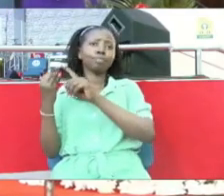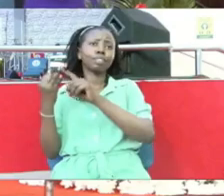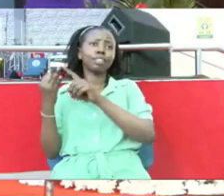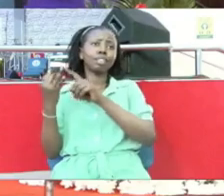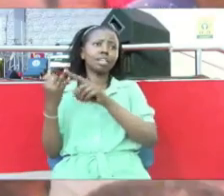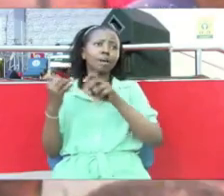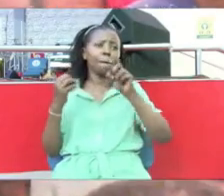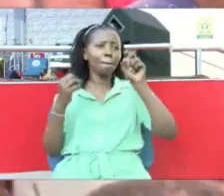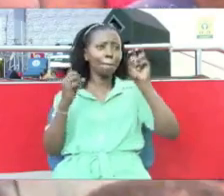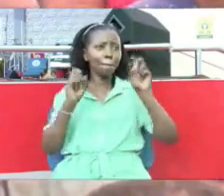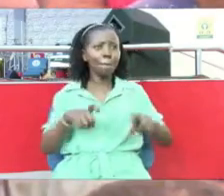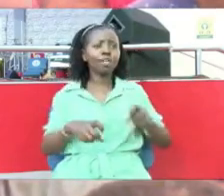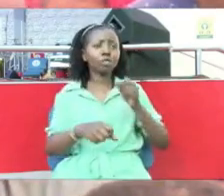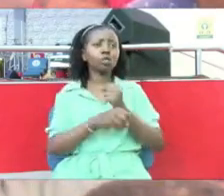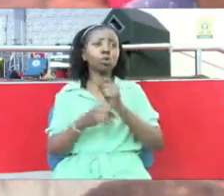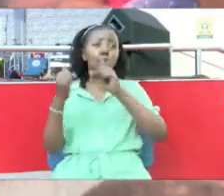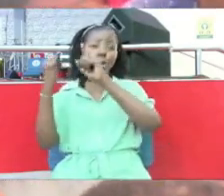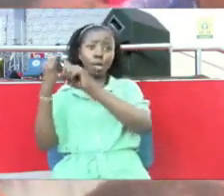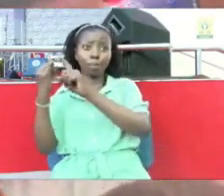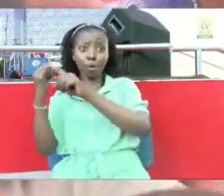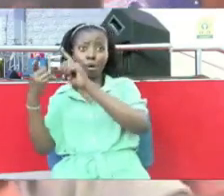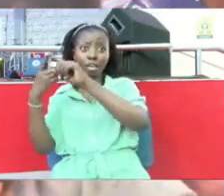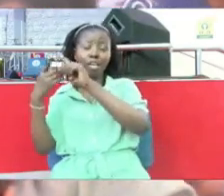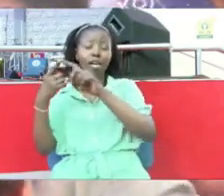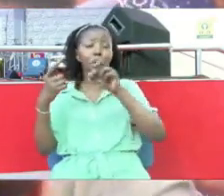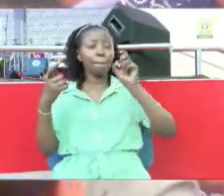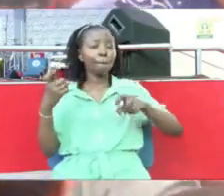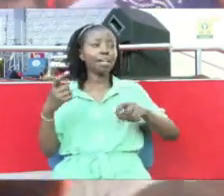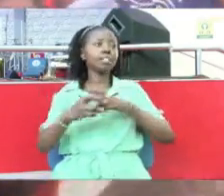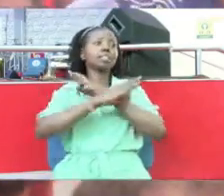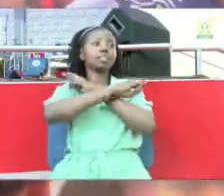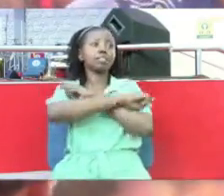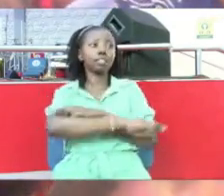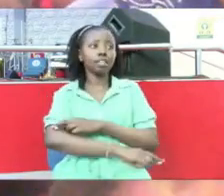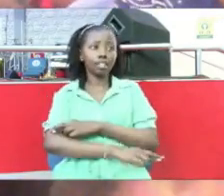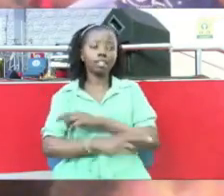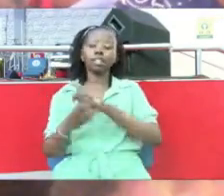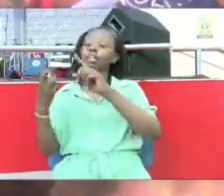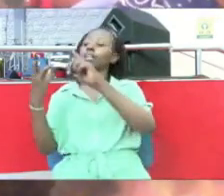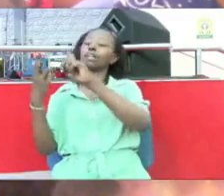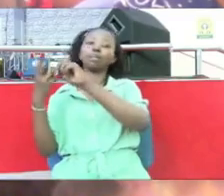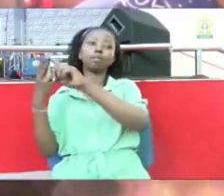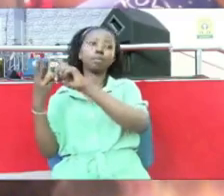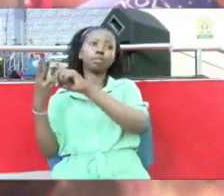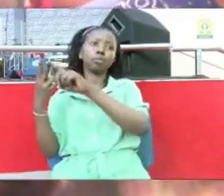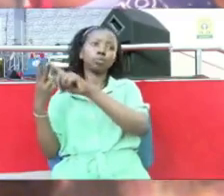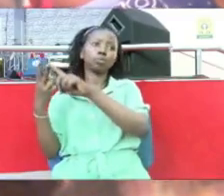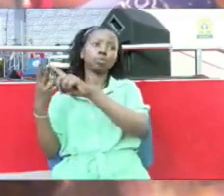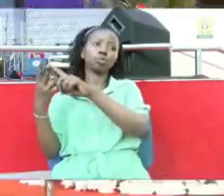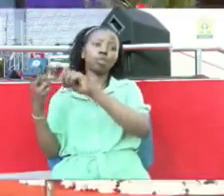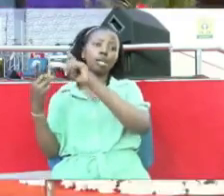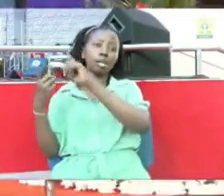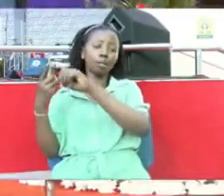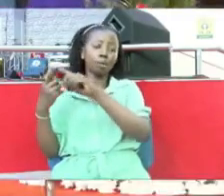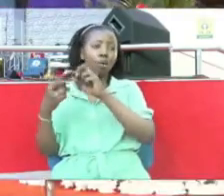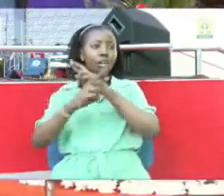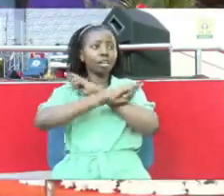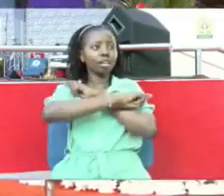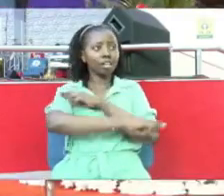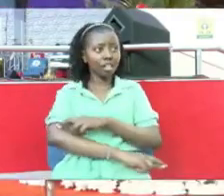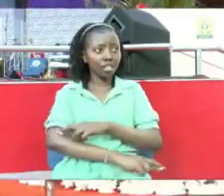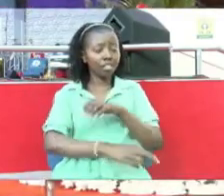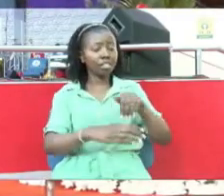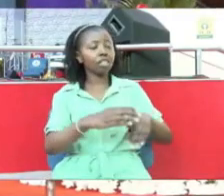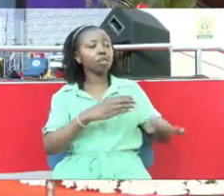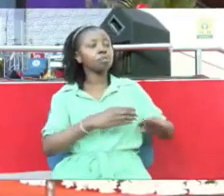do apart from resting, number one was resting. Kitu cha kwanza ilikuwa kupumzika. As we linger, number one, we rest in his